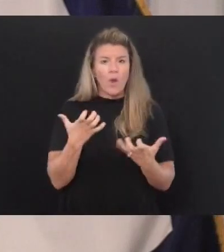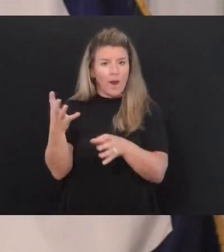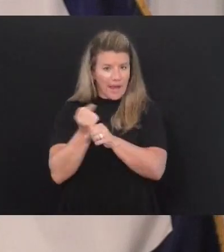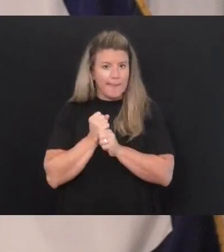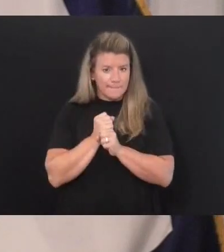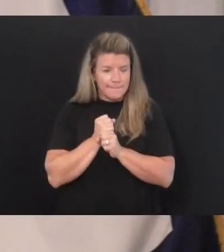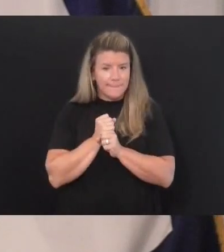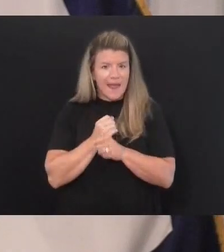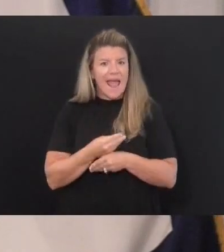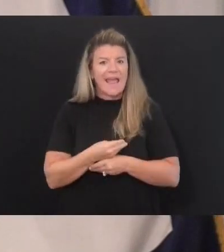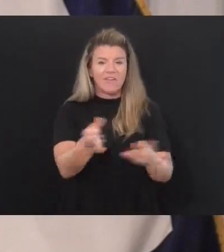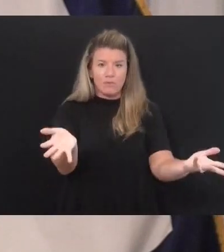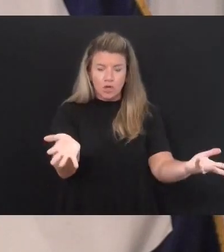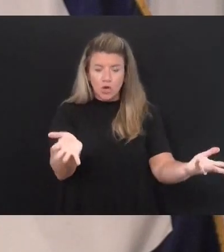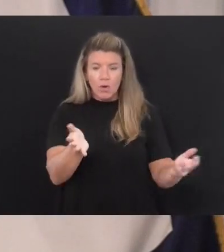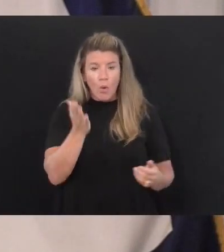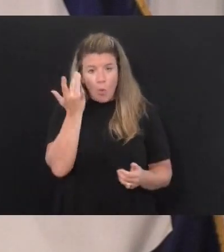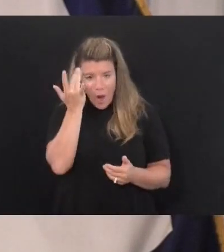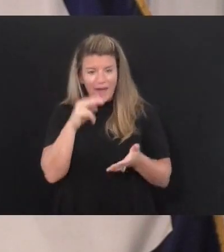be almost flawless.